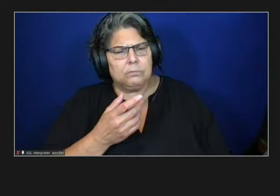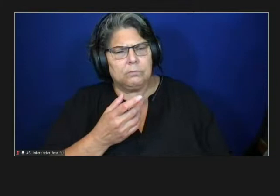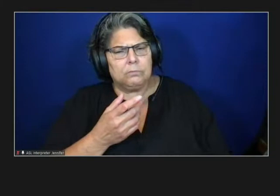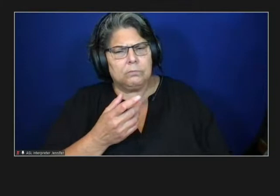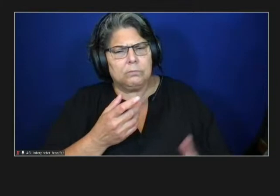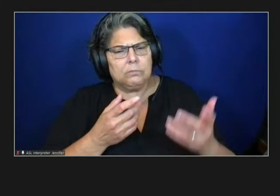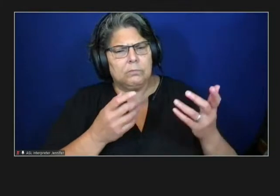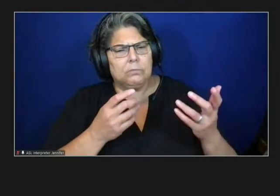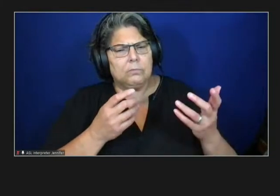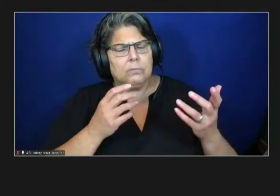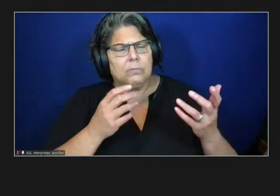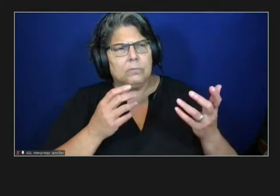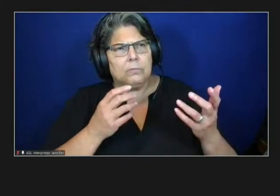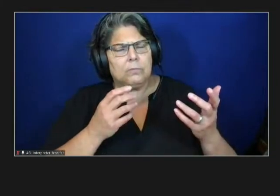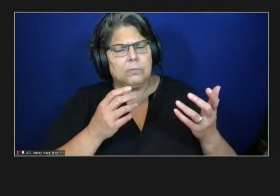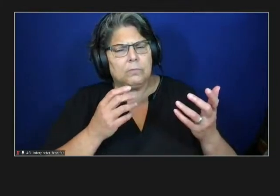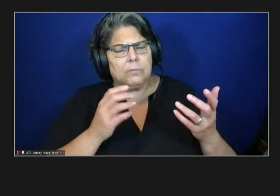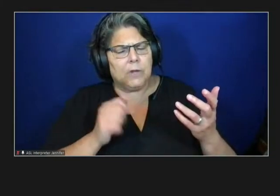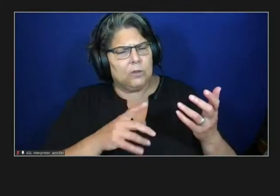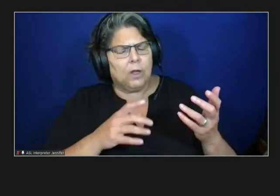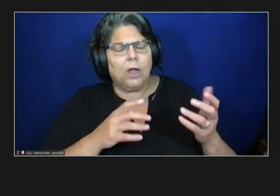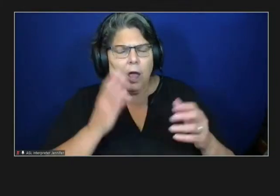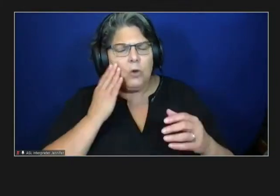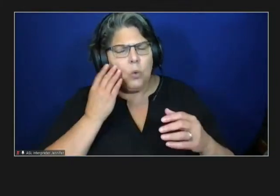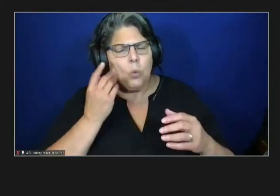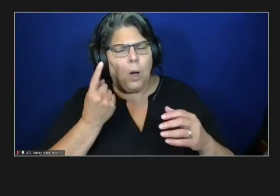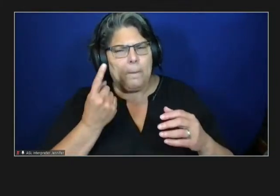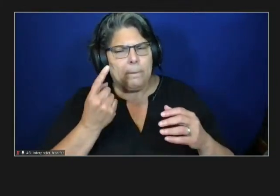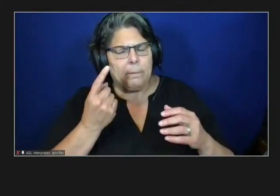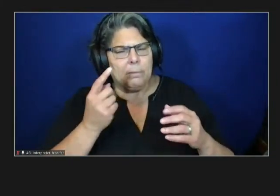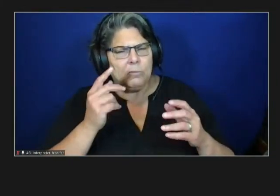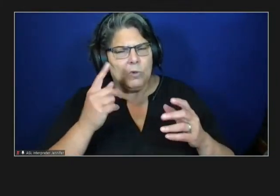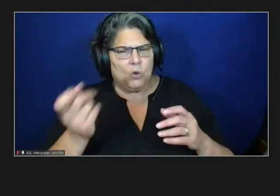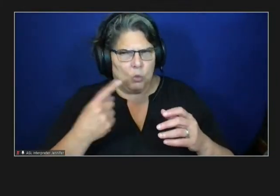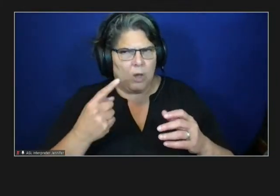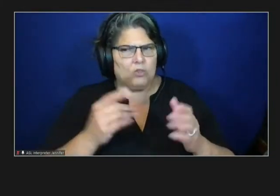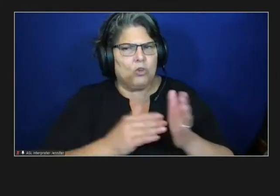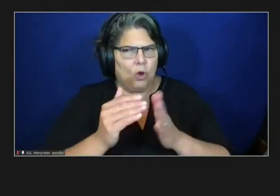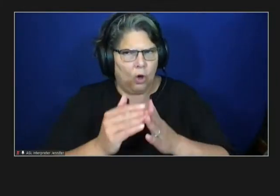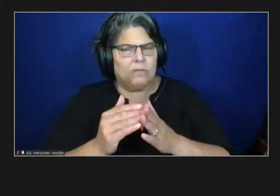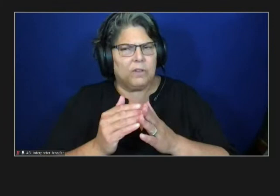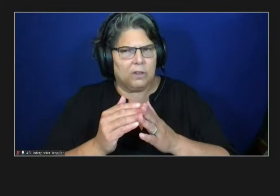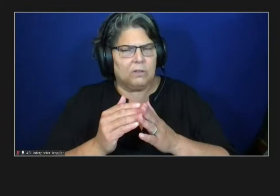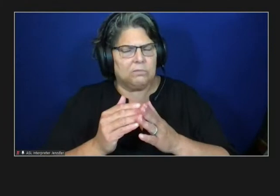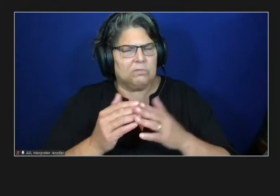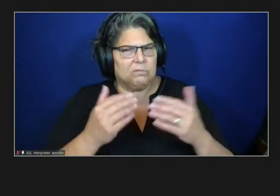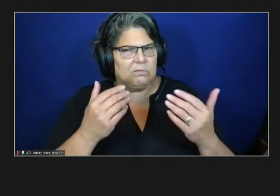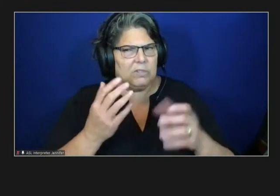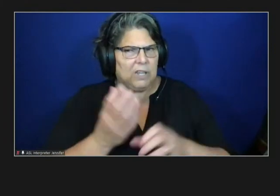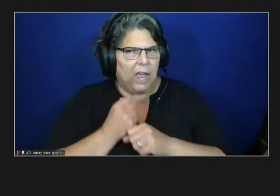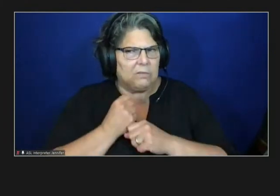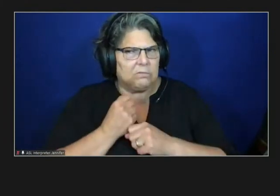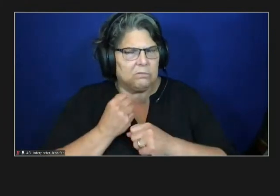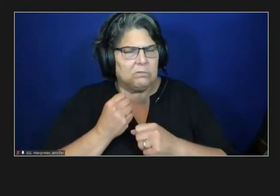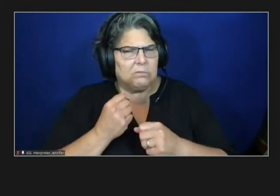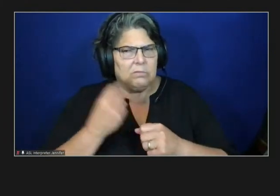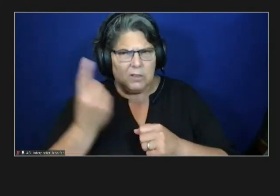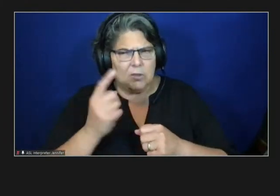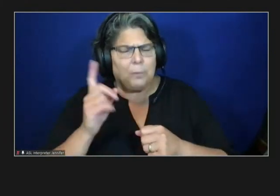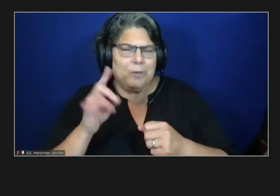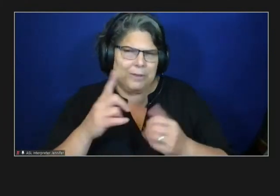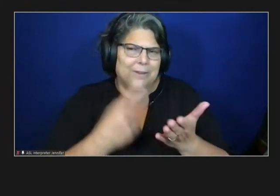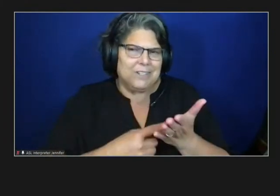that one of the questions that often comes up in the general public, and this is something that has been covered